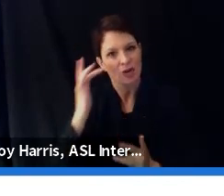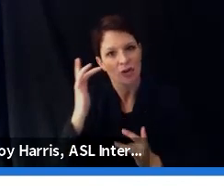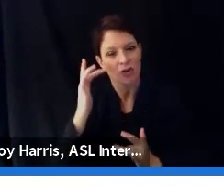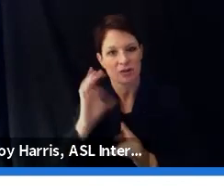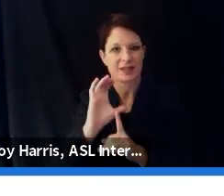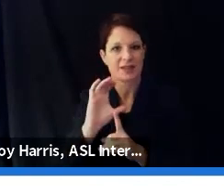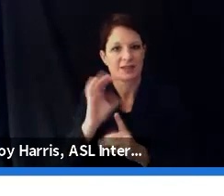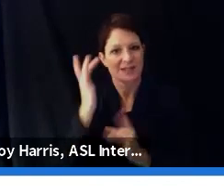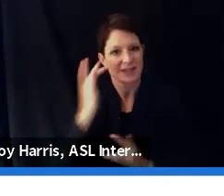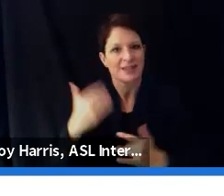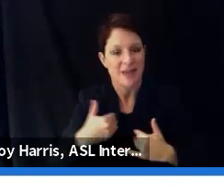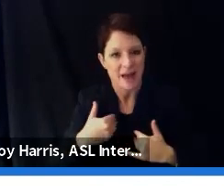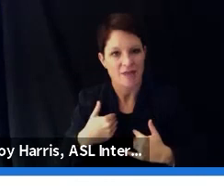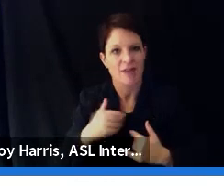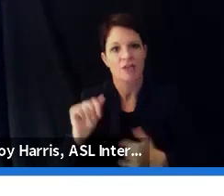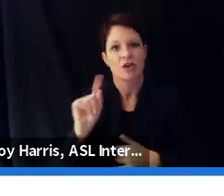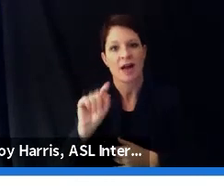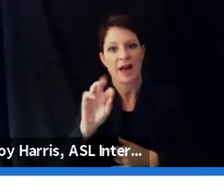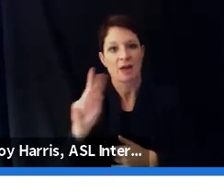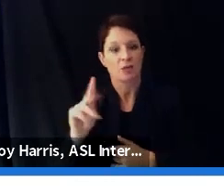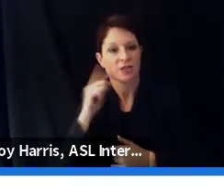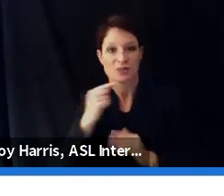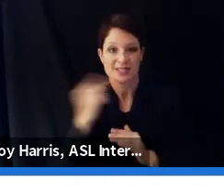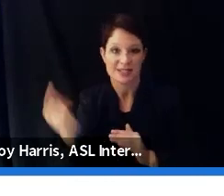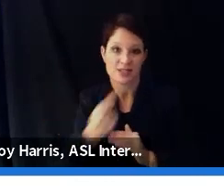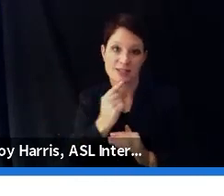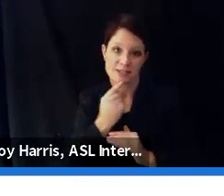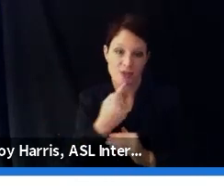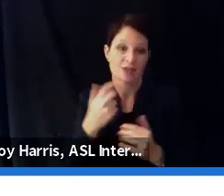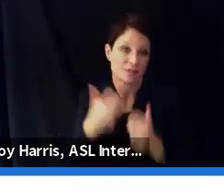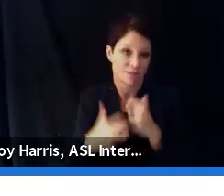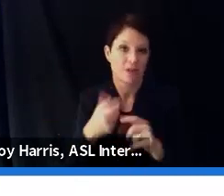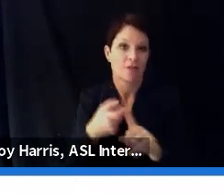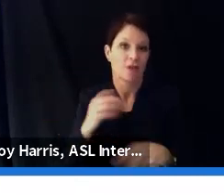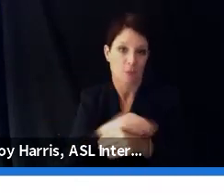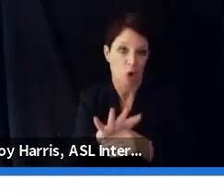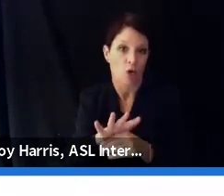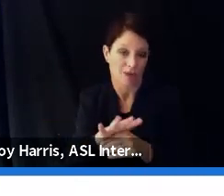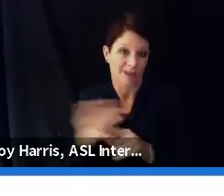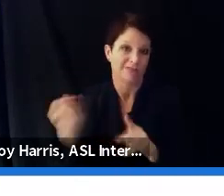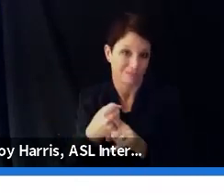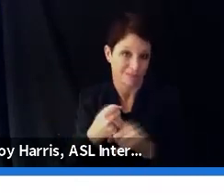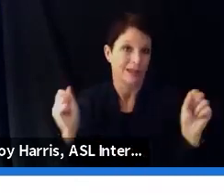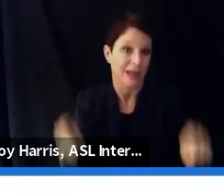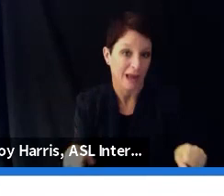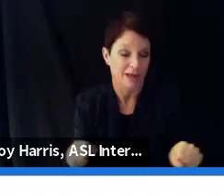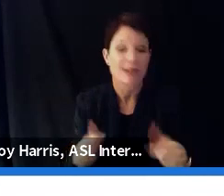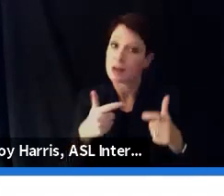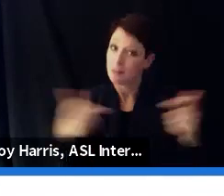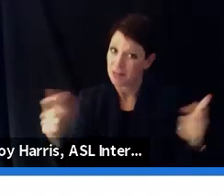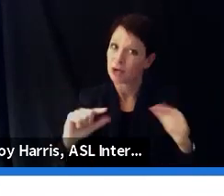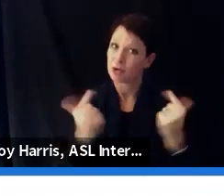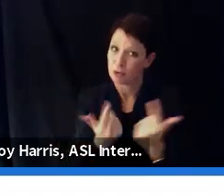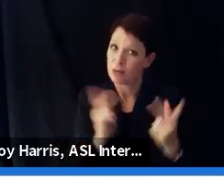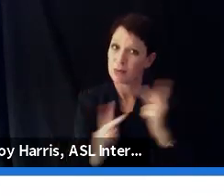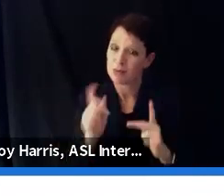conditions that put them at risk for serious complications of COVID-19. So that's a large group of people who should